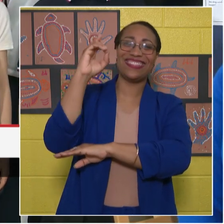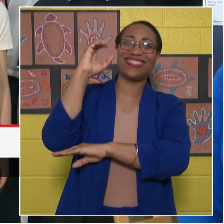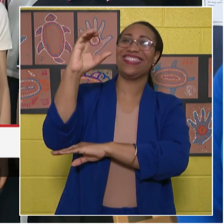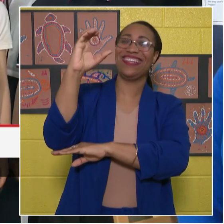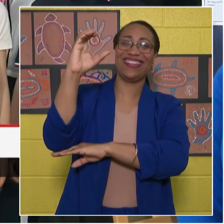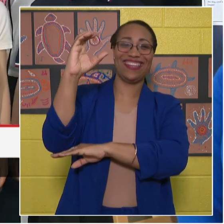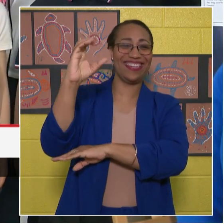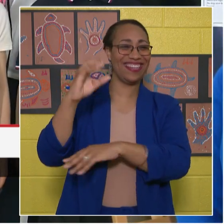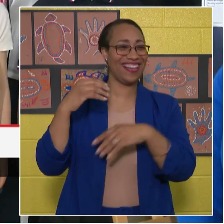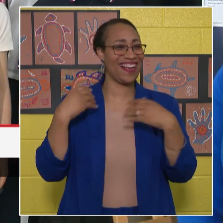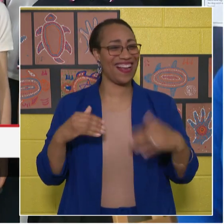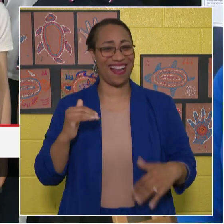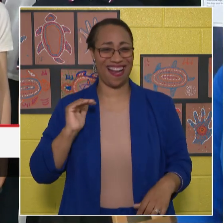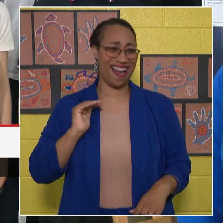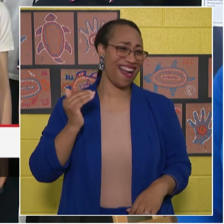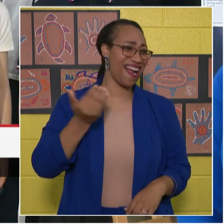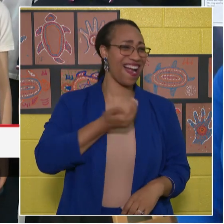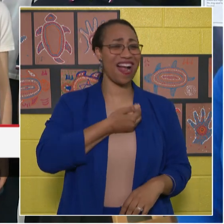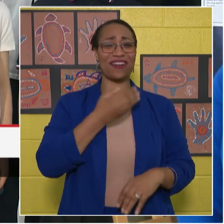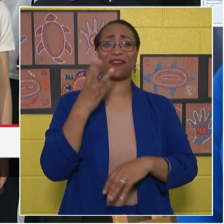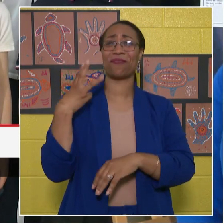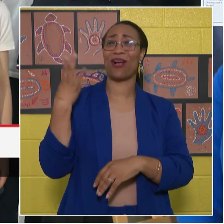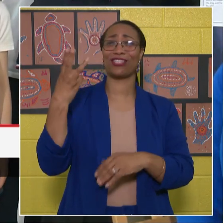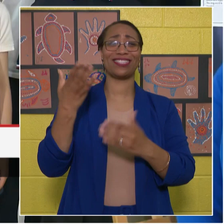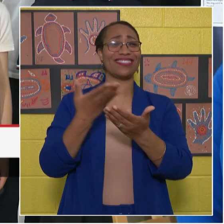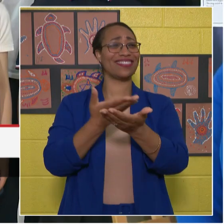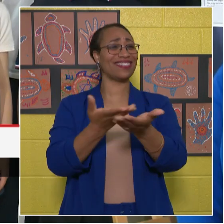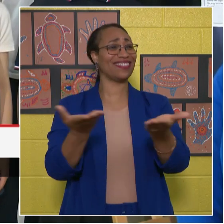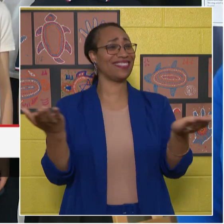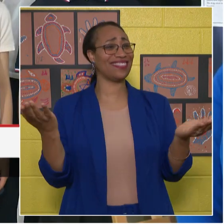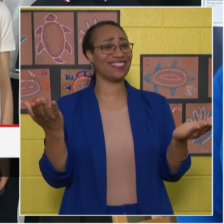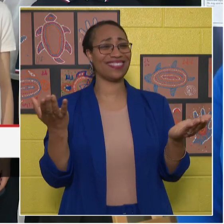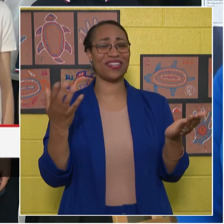our Washington, to